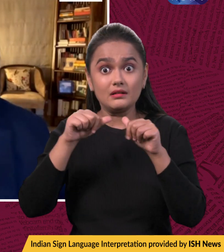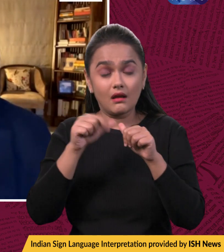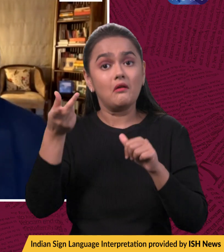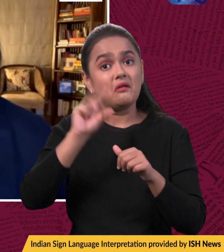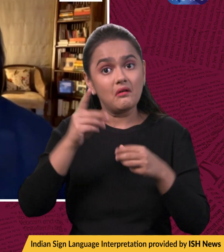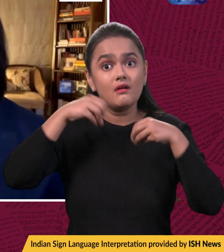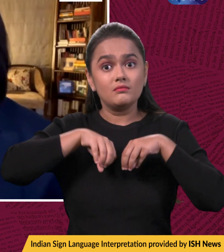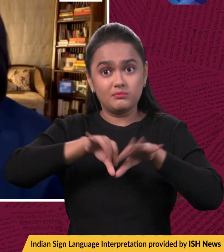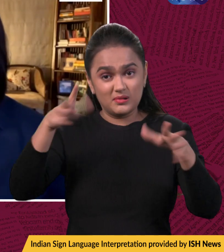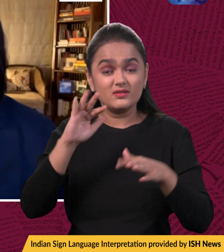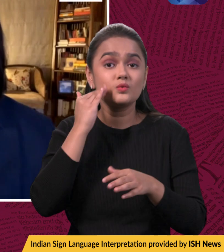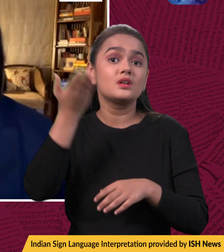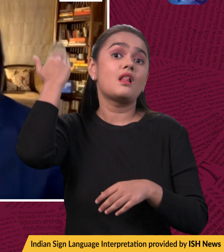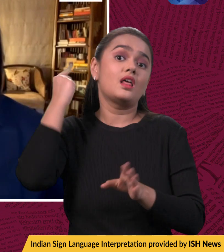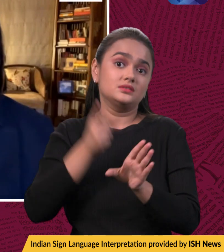year.